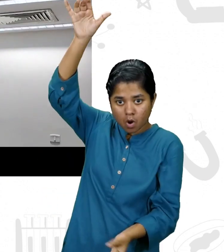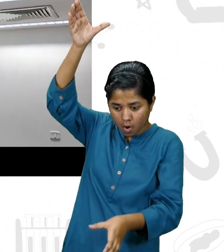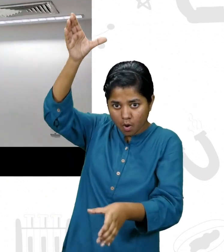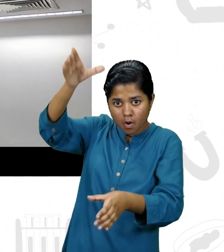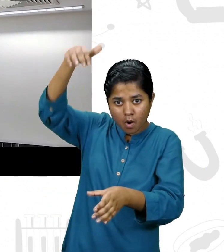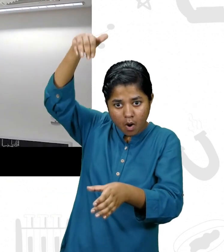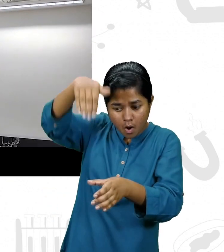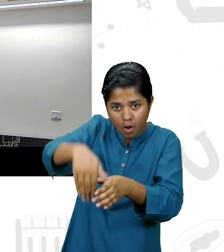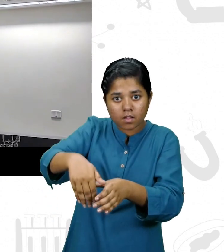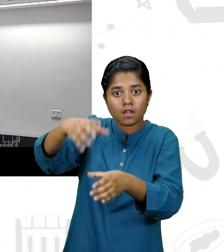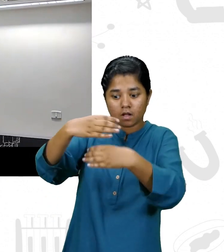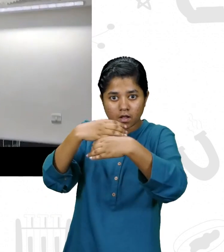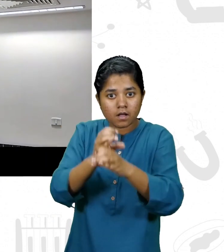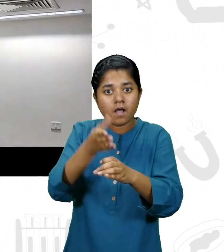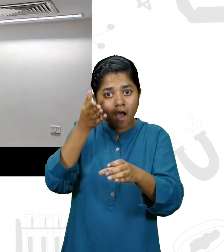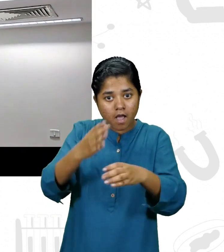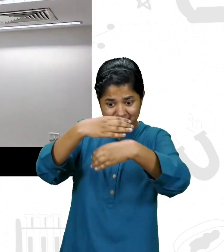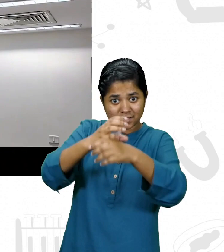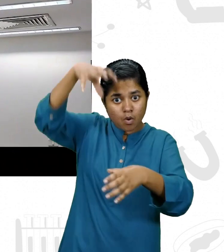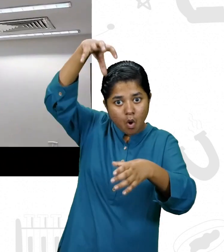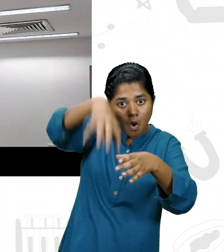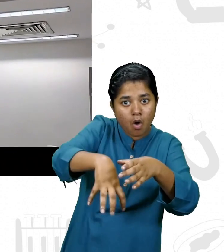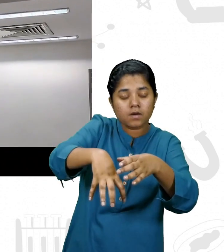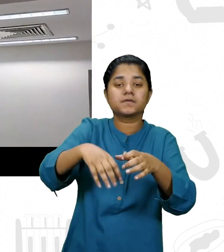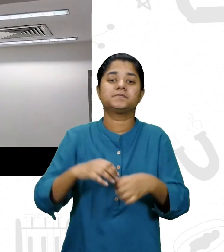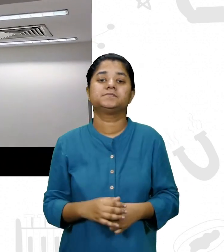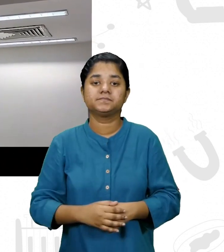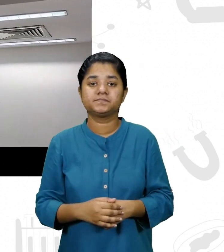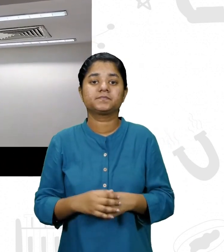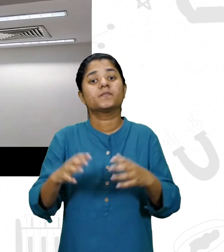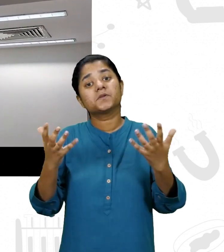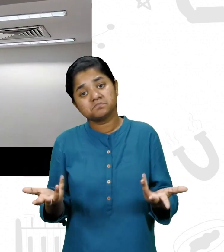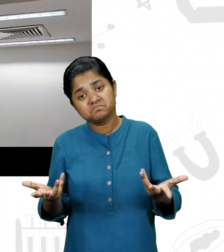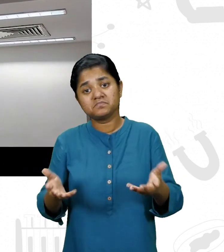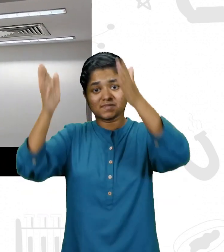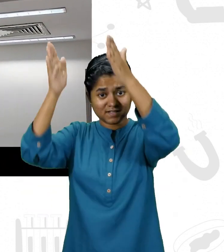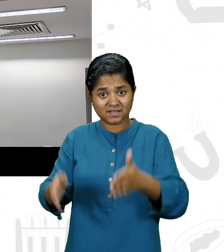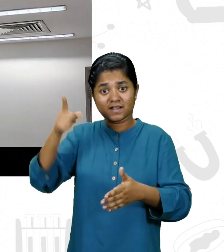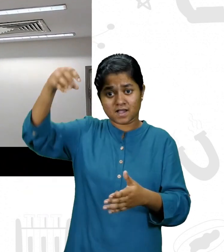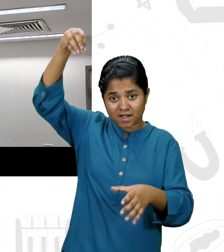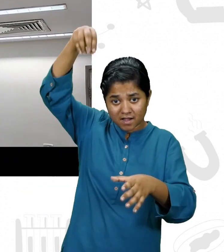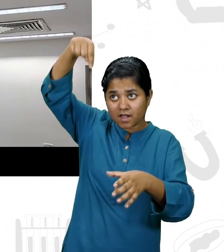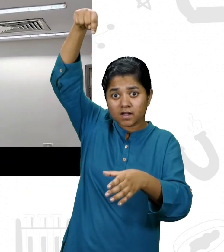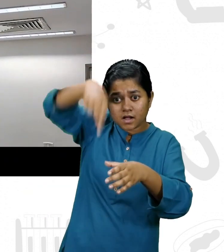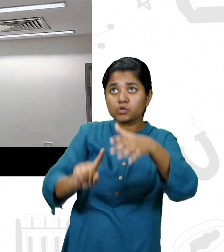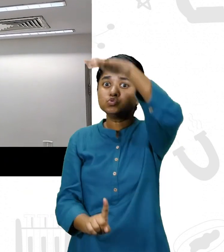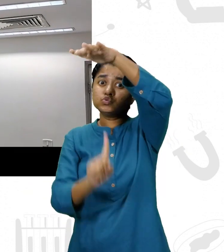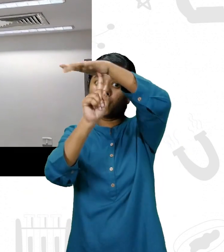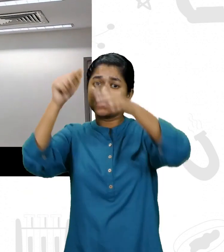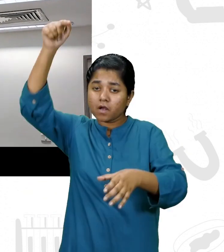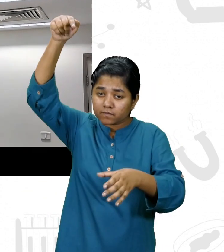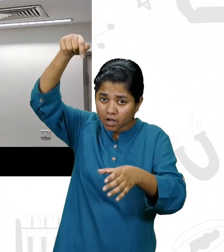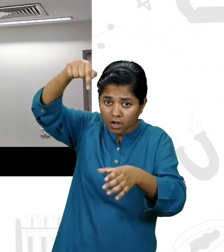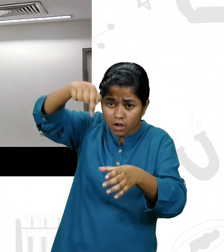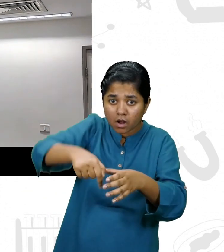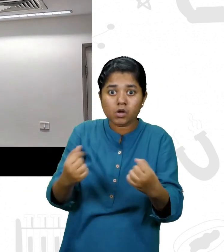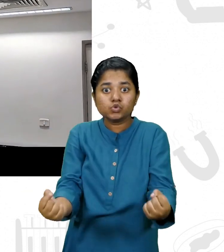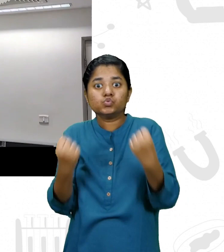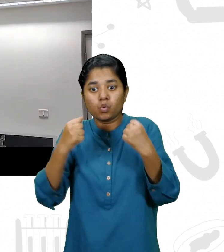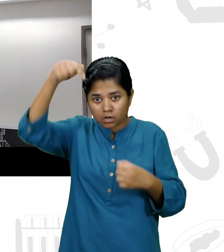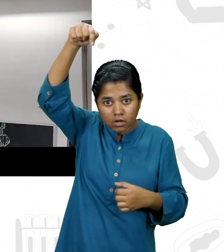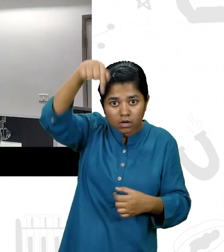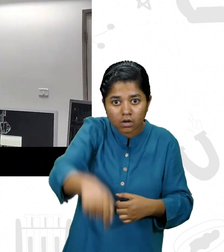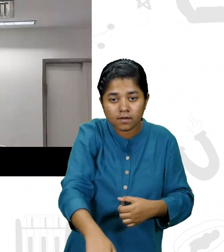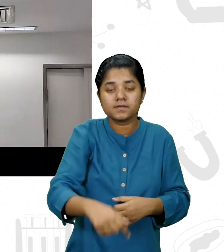of illumination, here the electrons are the source of illumination and they are at the very top. So there is a source